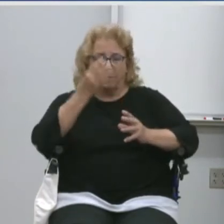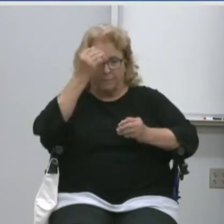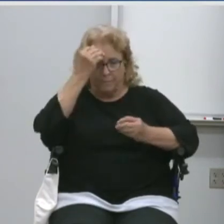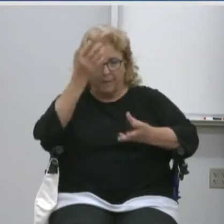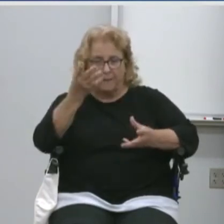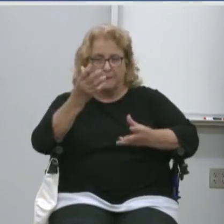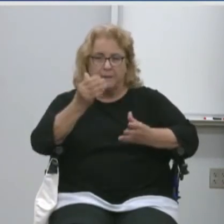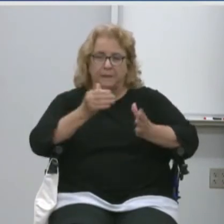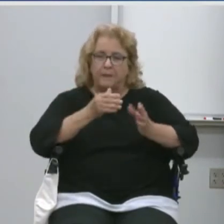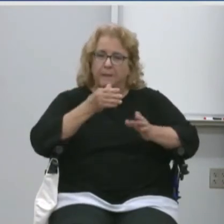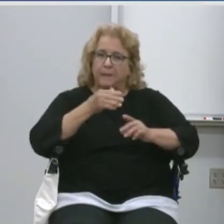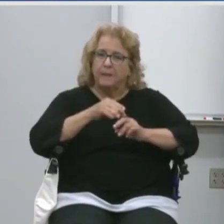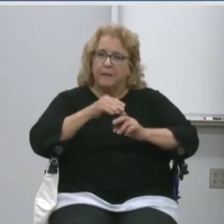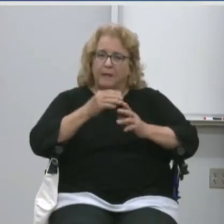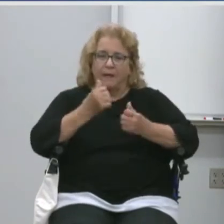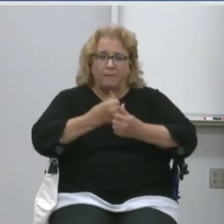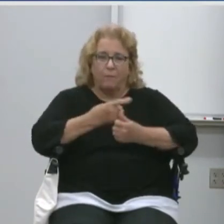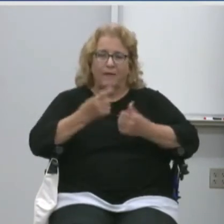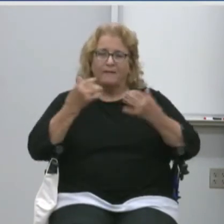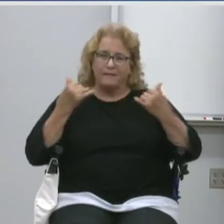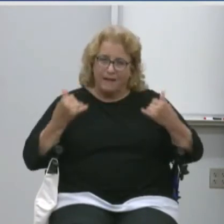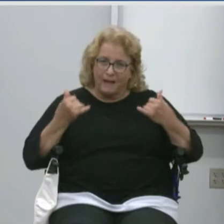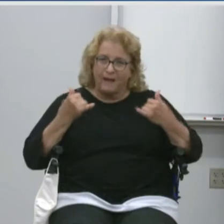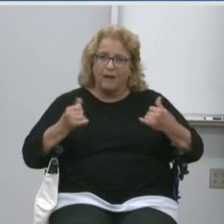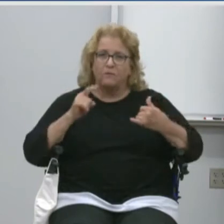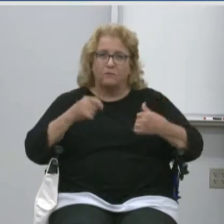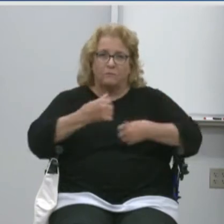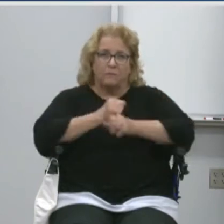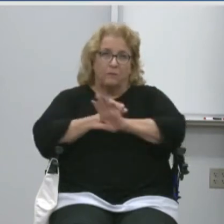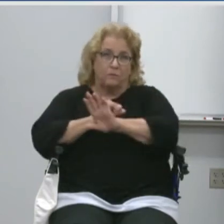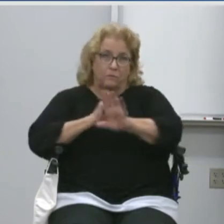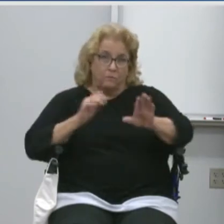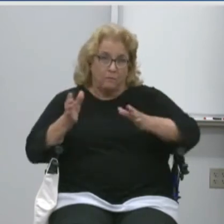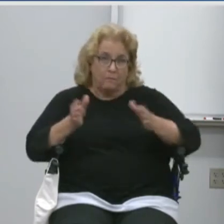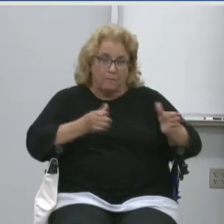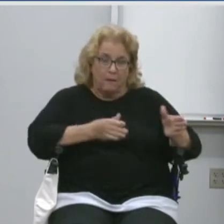everyone, now you should be making your plan